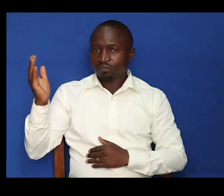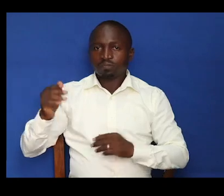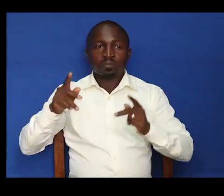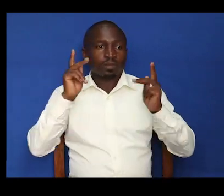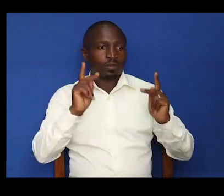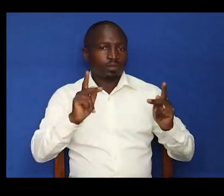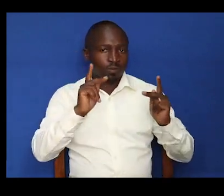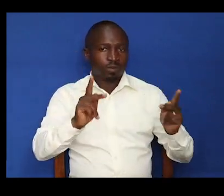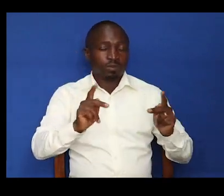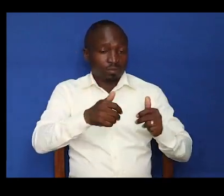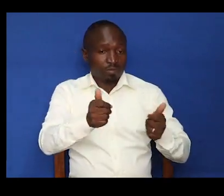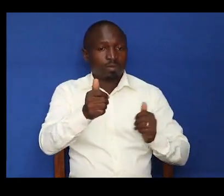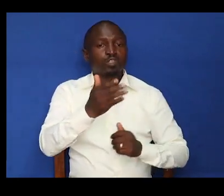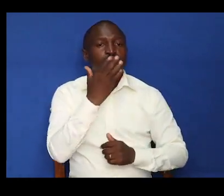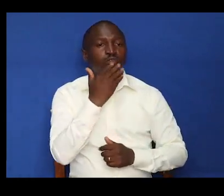naturally saline